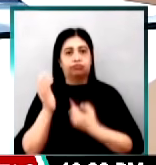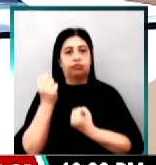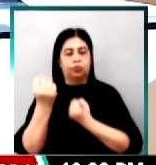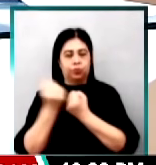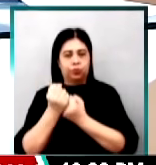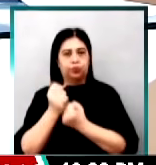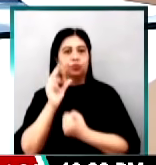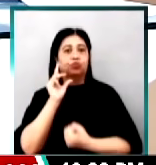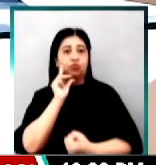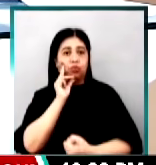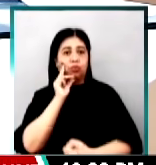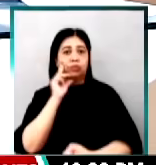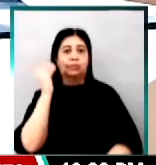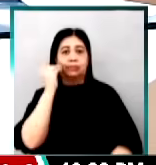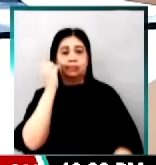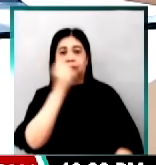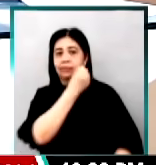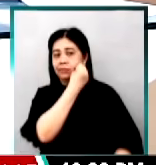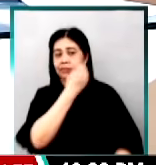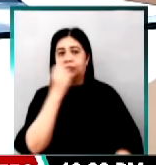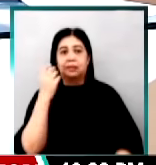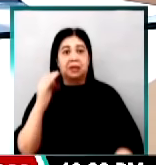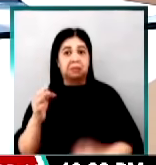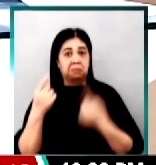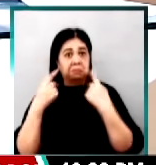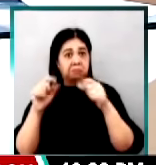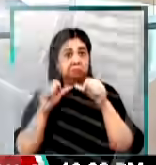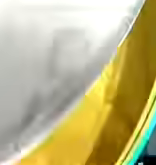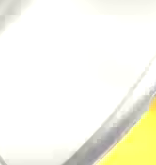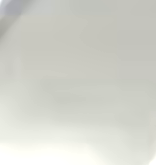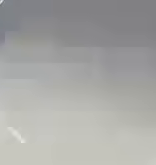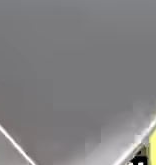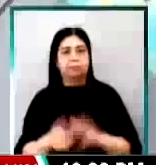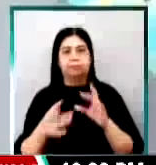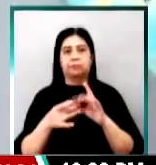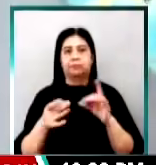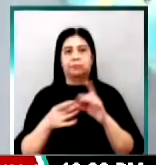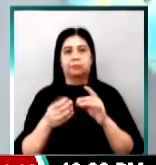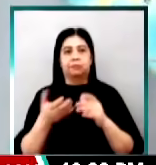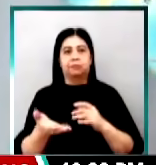tandem sakaling matuloy ito. May report si Rafi Tima.